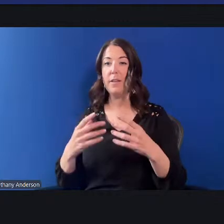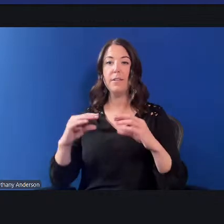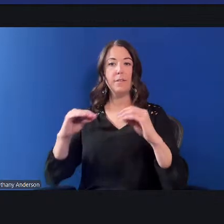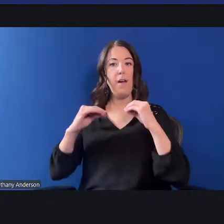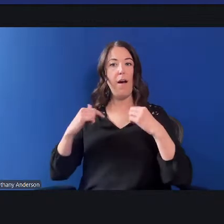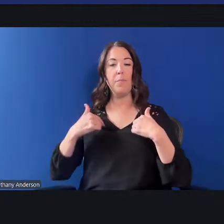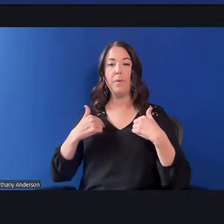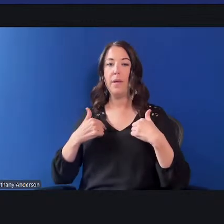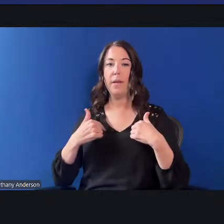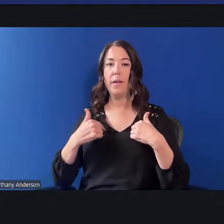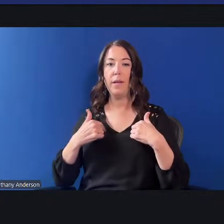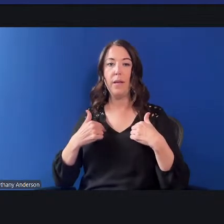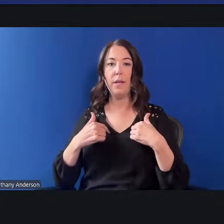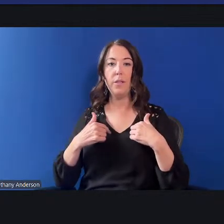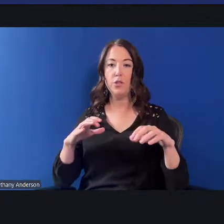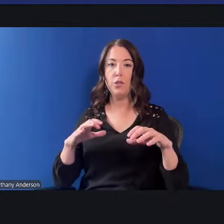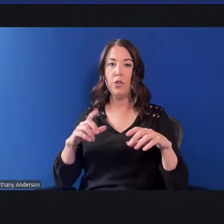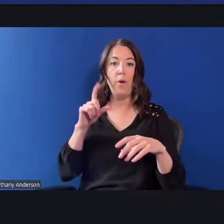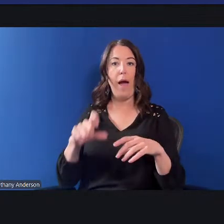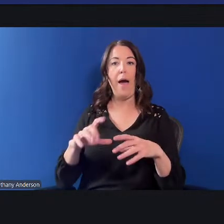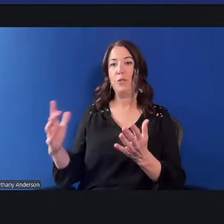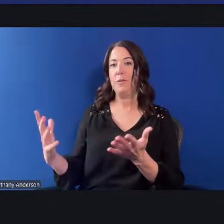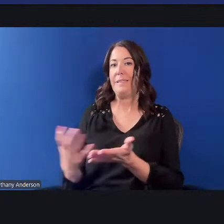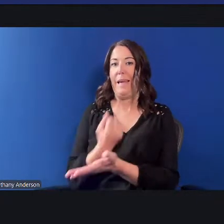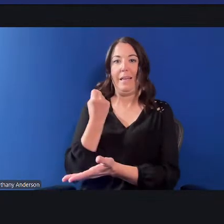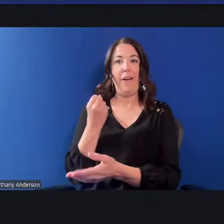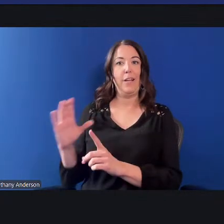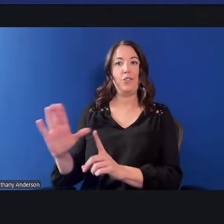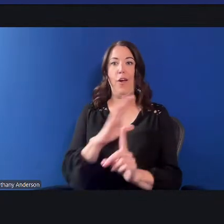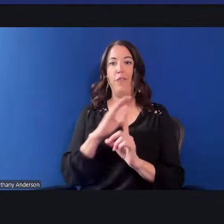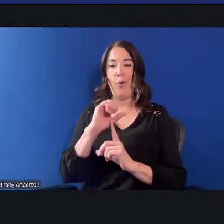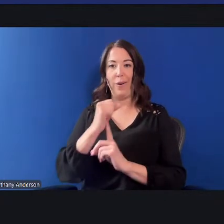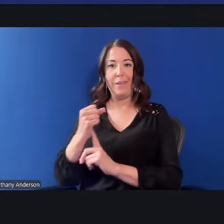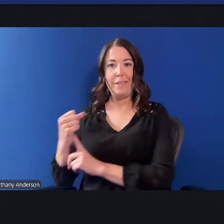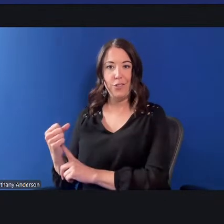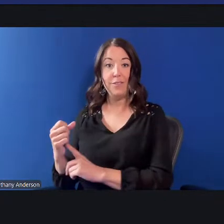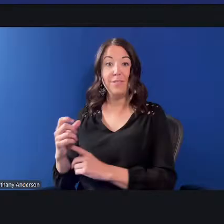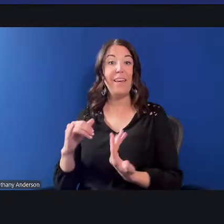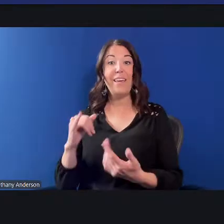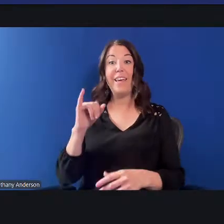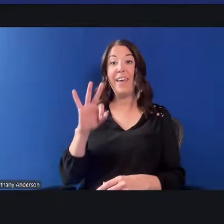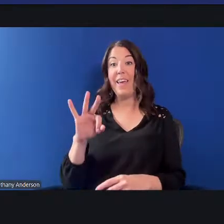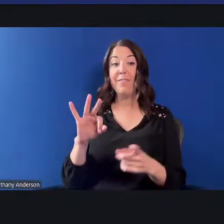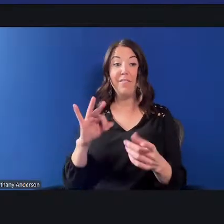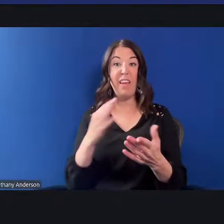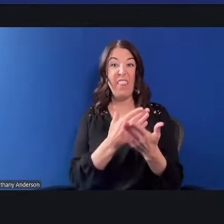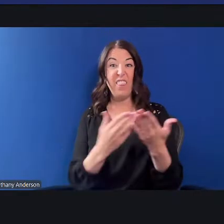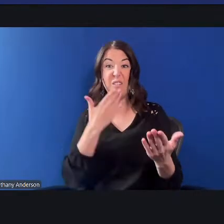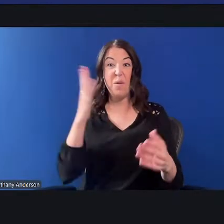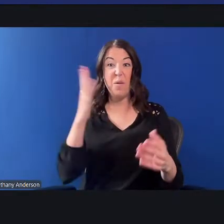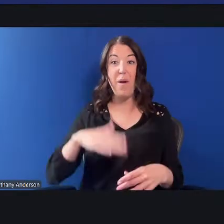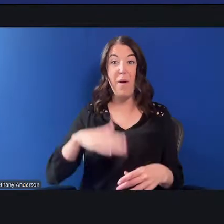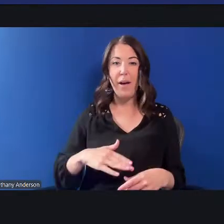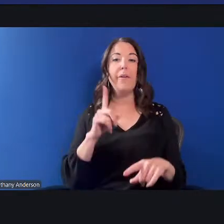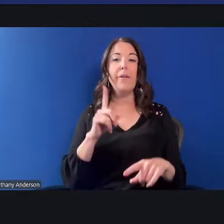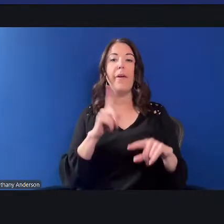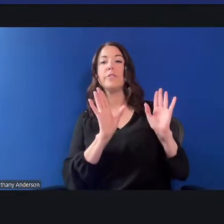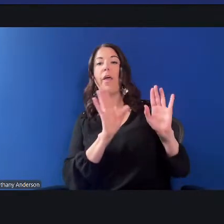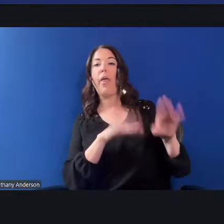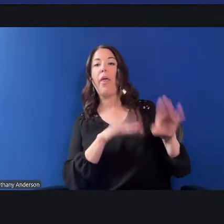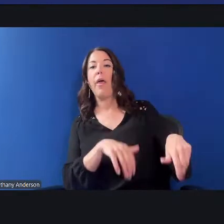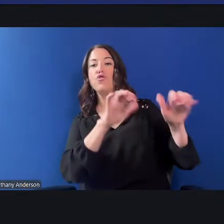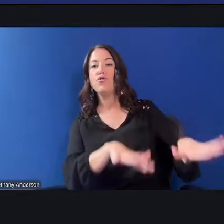of your conditions. That, like, when things are good, you can't just take a break. You have to continue on,